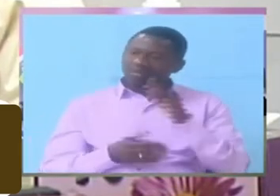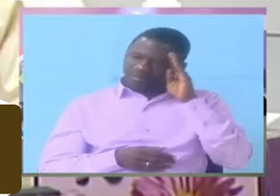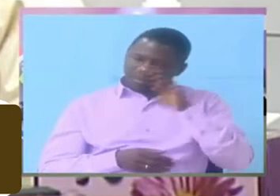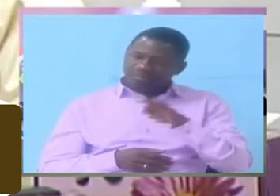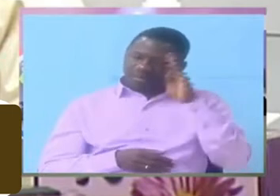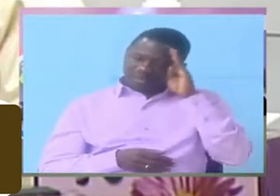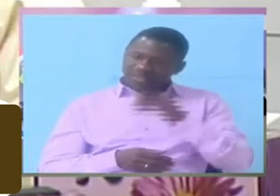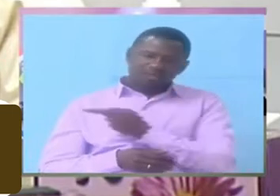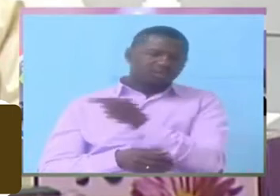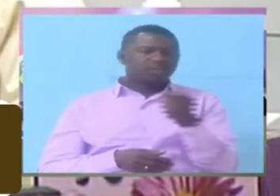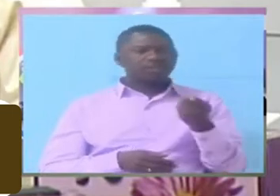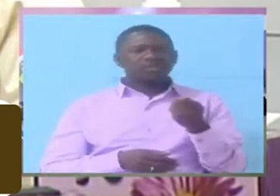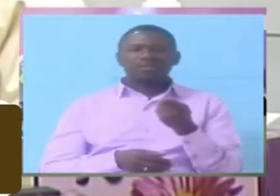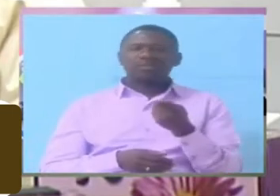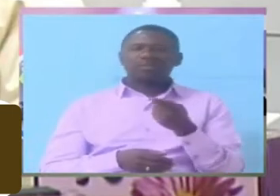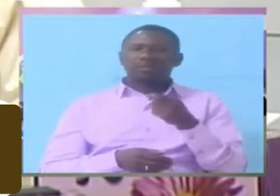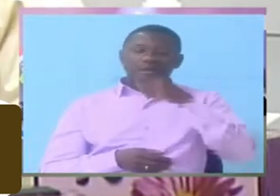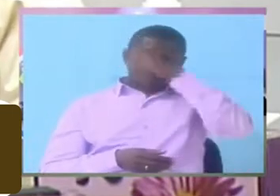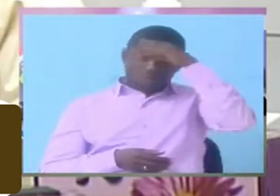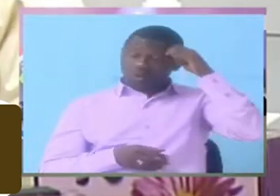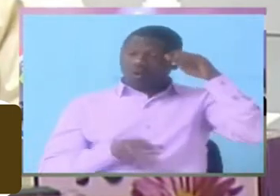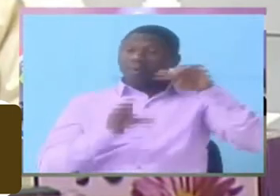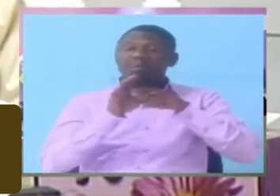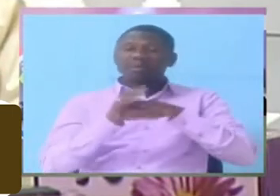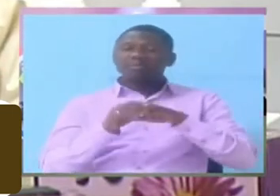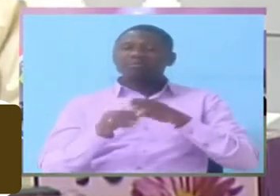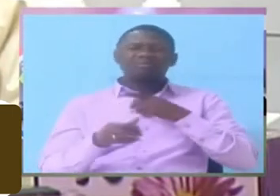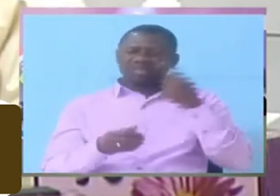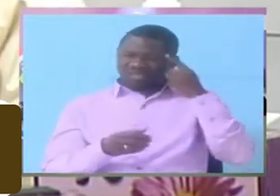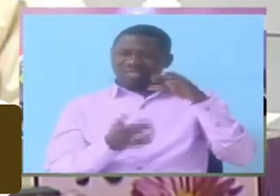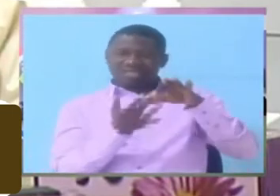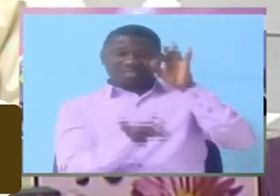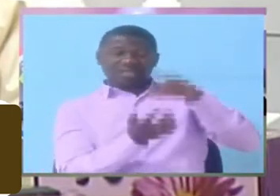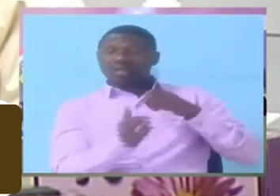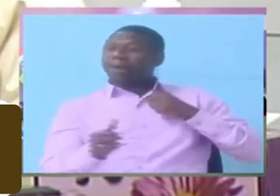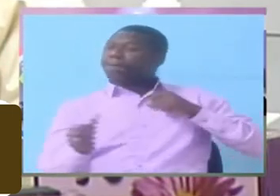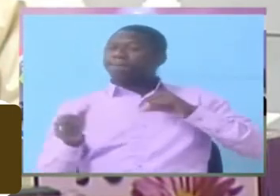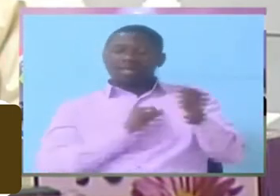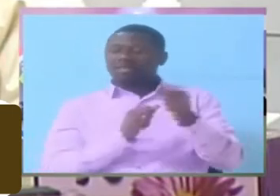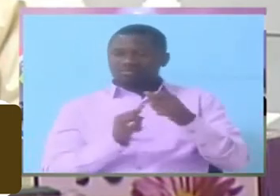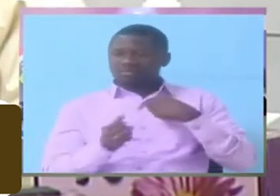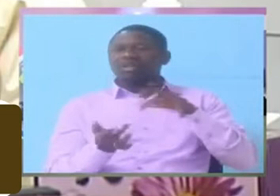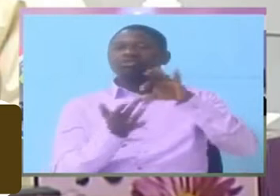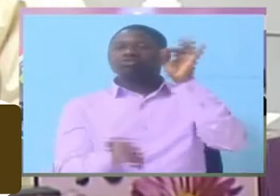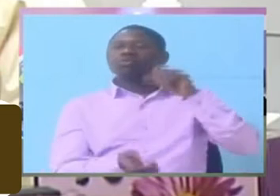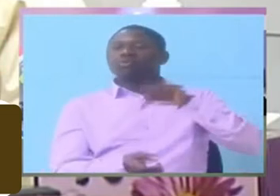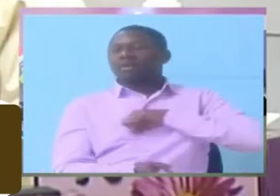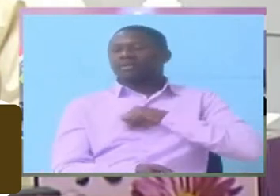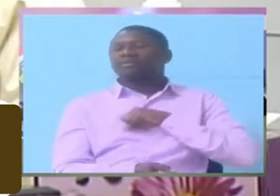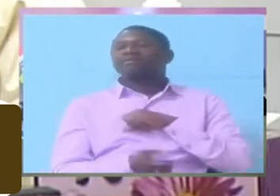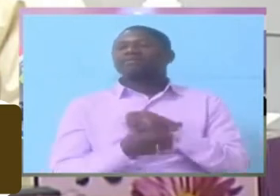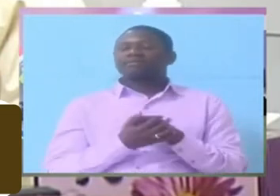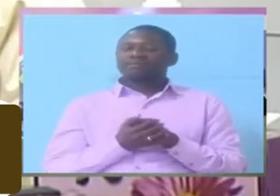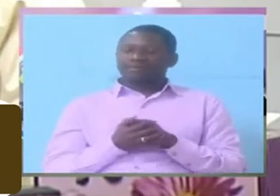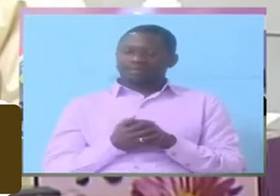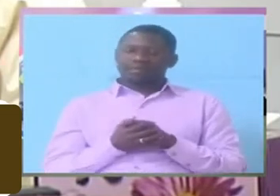officers are one of my best officers. Afaya nkonyi nduku lalu nyileben na duku lalu konome ya alonko ibete ata duku oto.